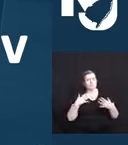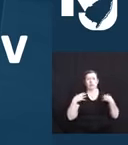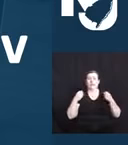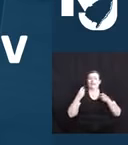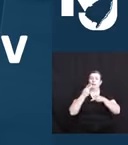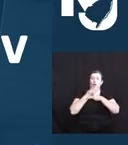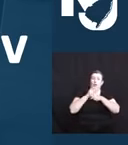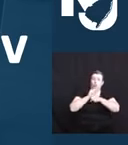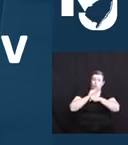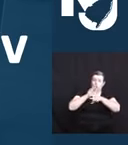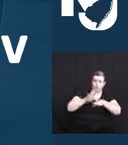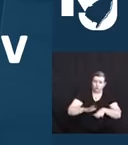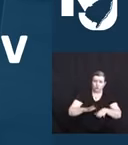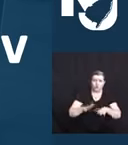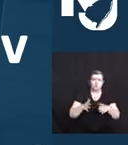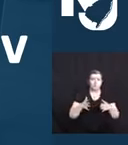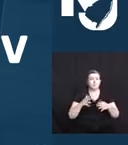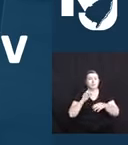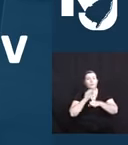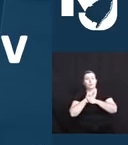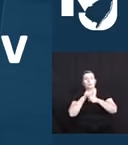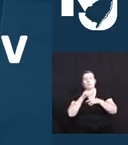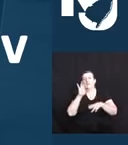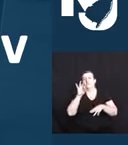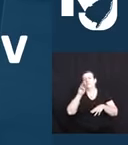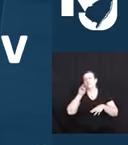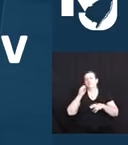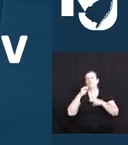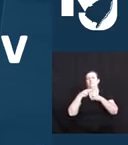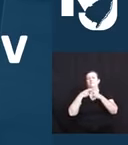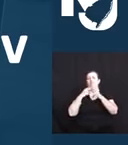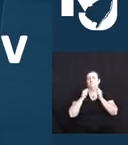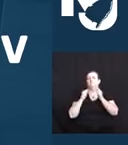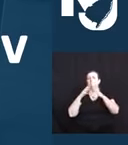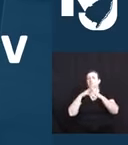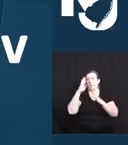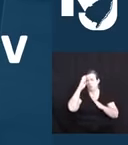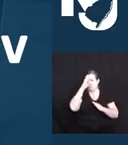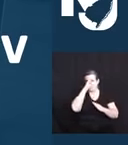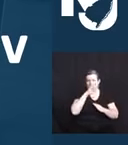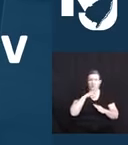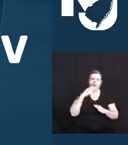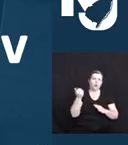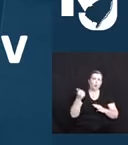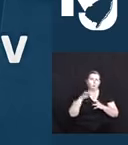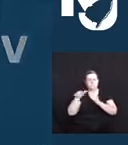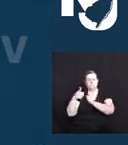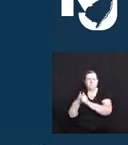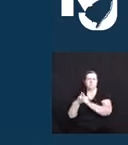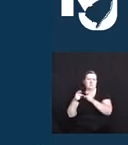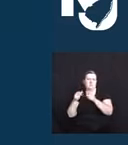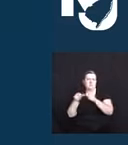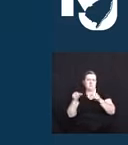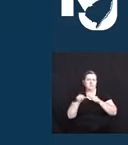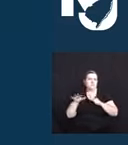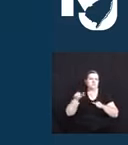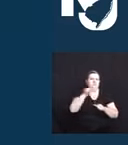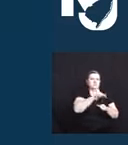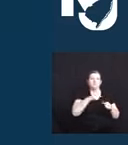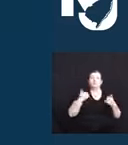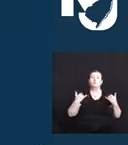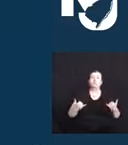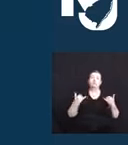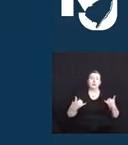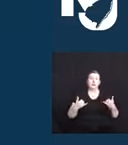who served at our field medical stations and other alternate care sites. Today, I am pleased